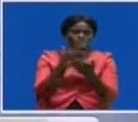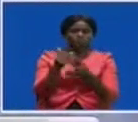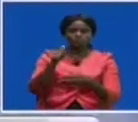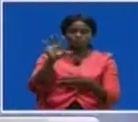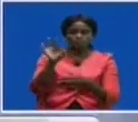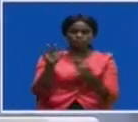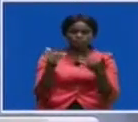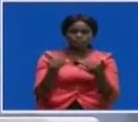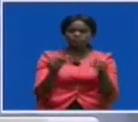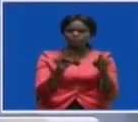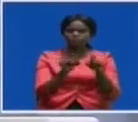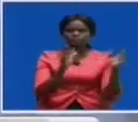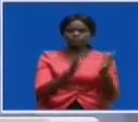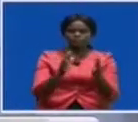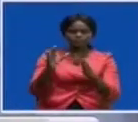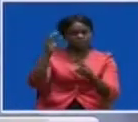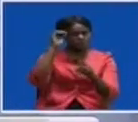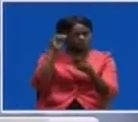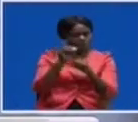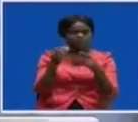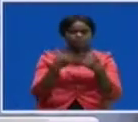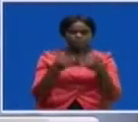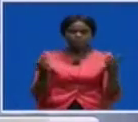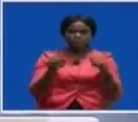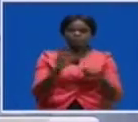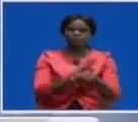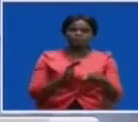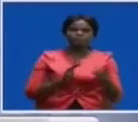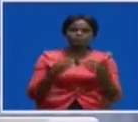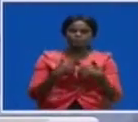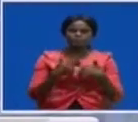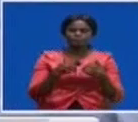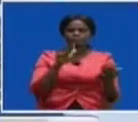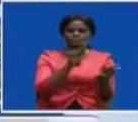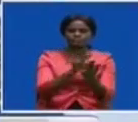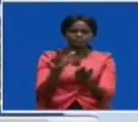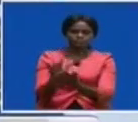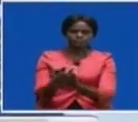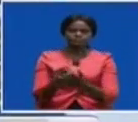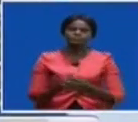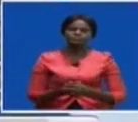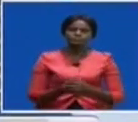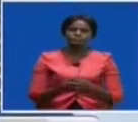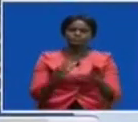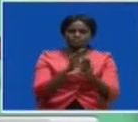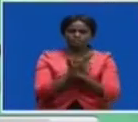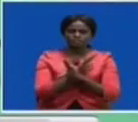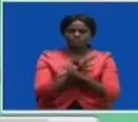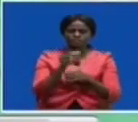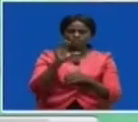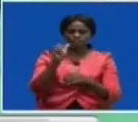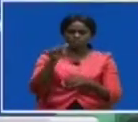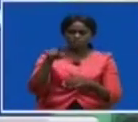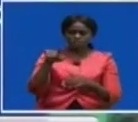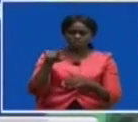2019-2021 strategic plan when the board approves of it in due course. ZAM Capital has a lot